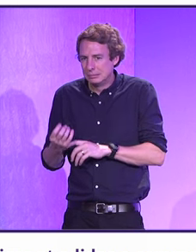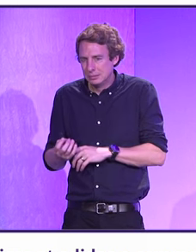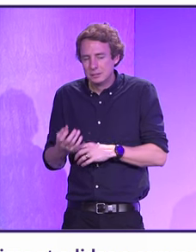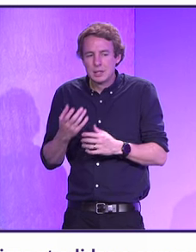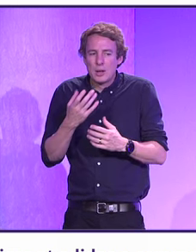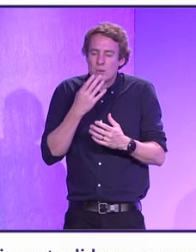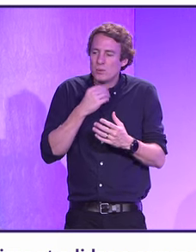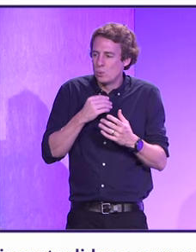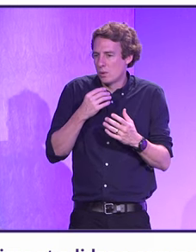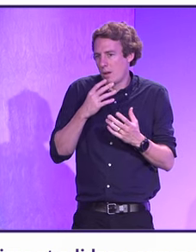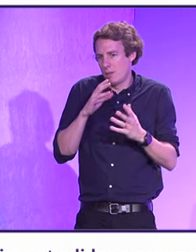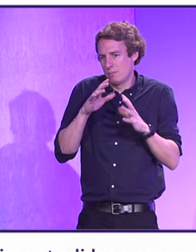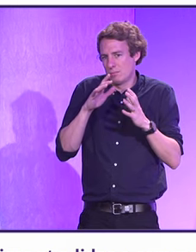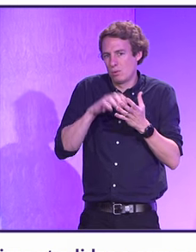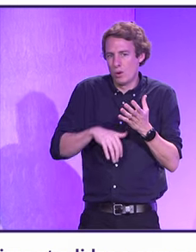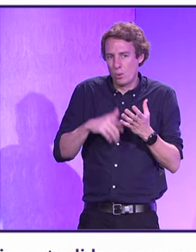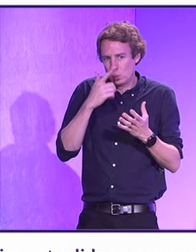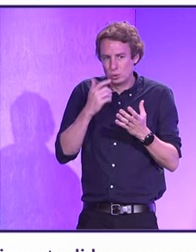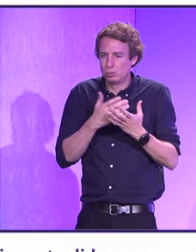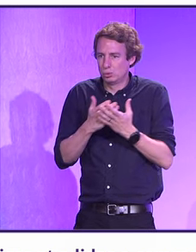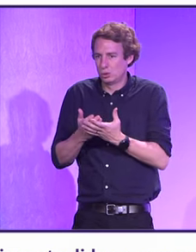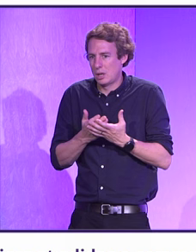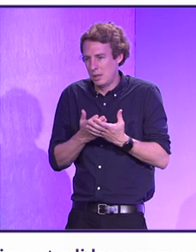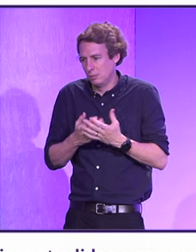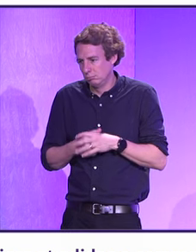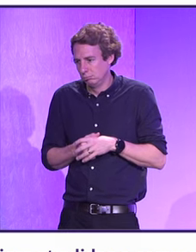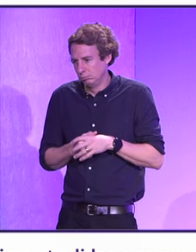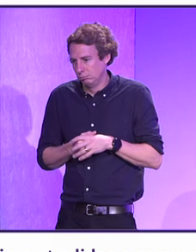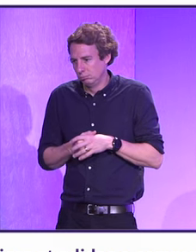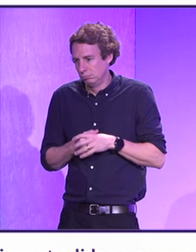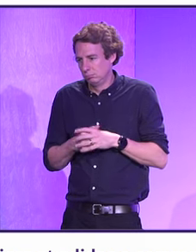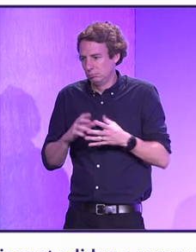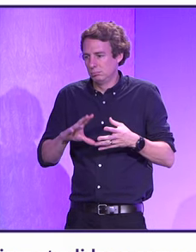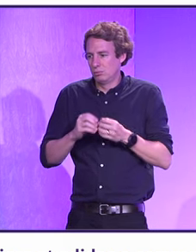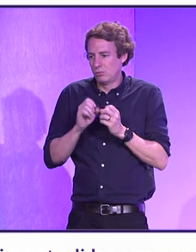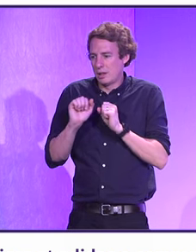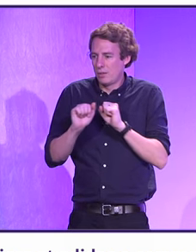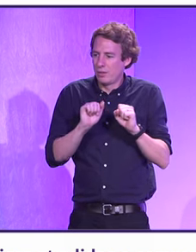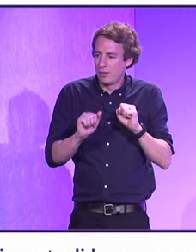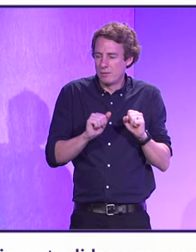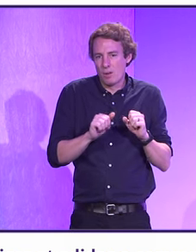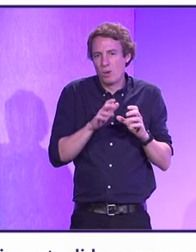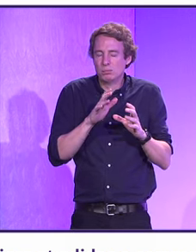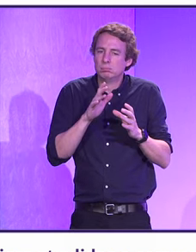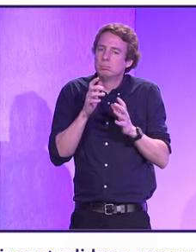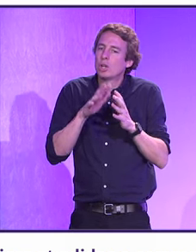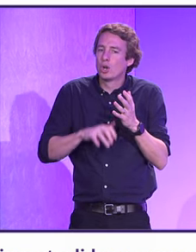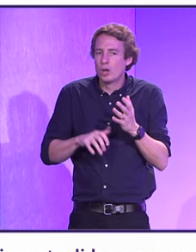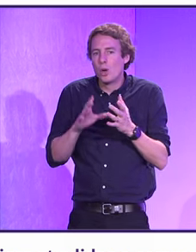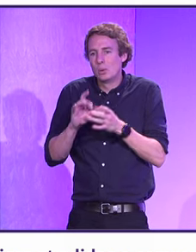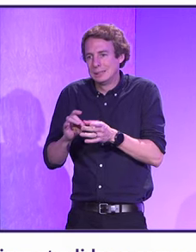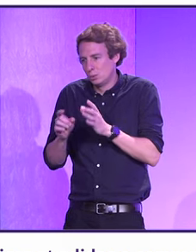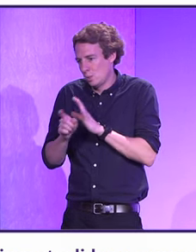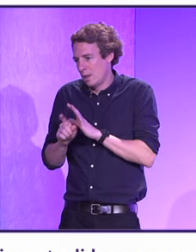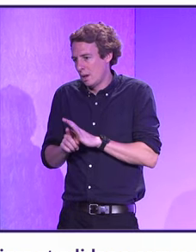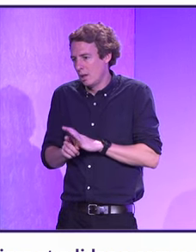even reuse the code or like share between the team members. So yeah, we started to do a lot of things,